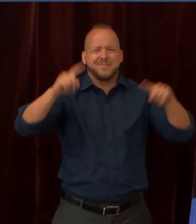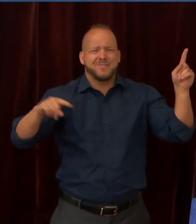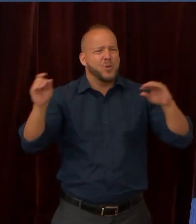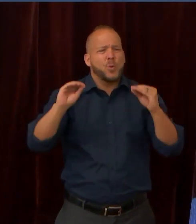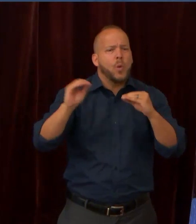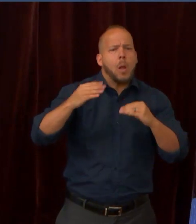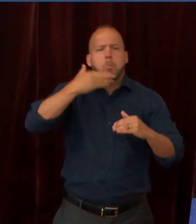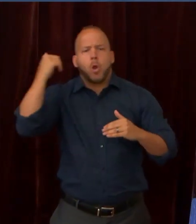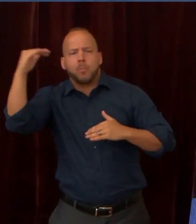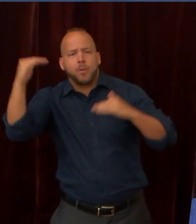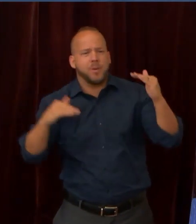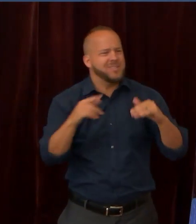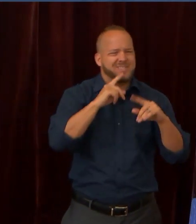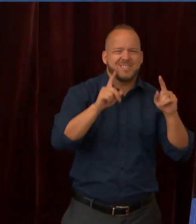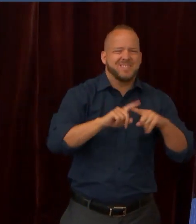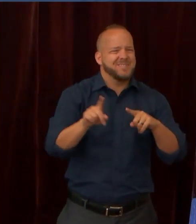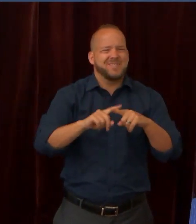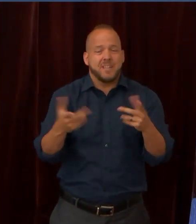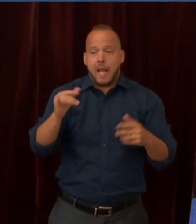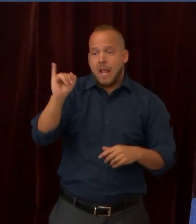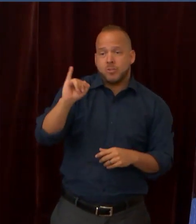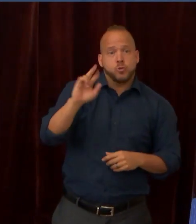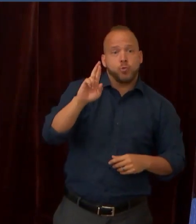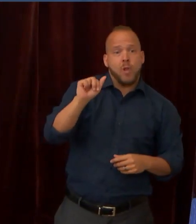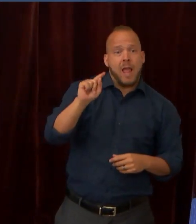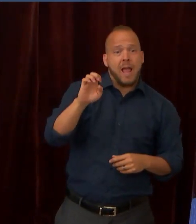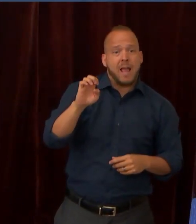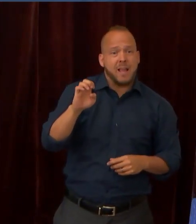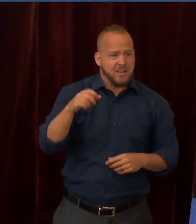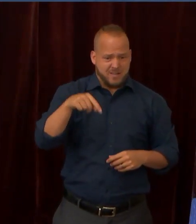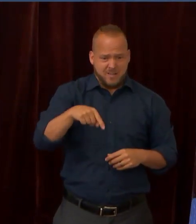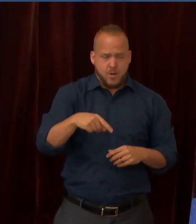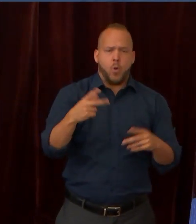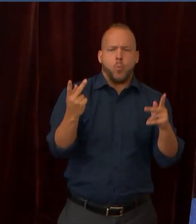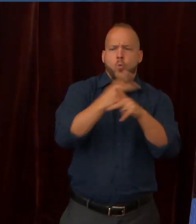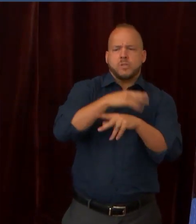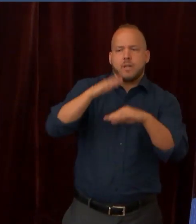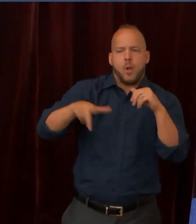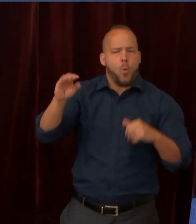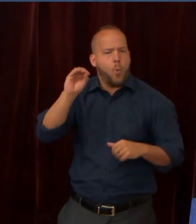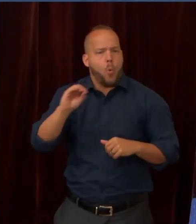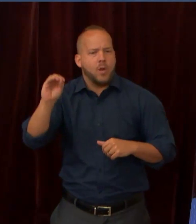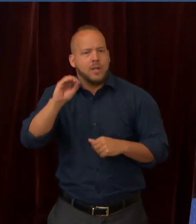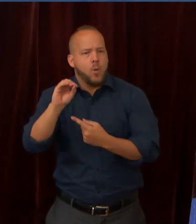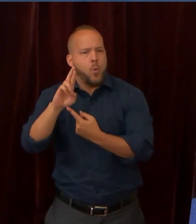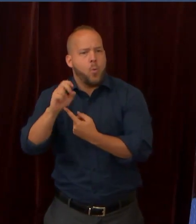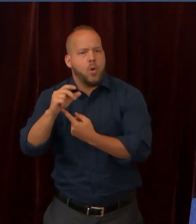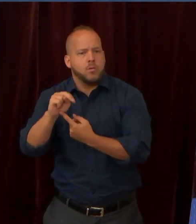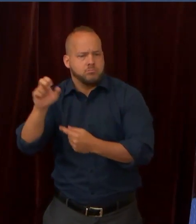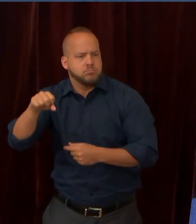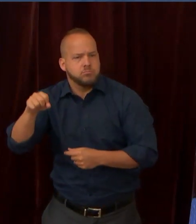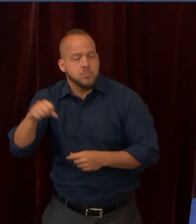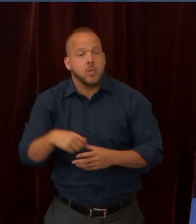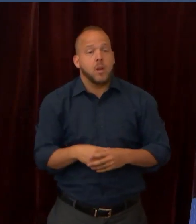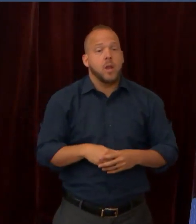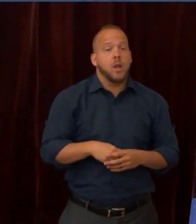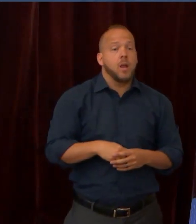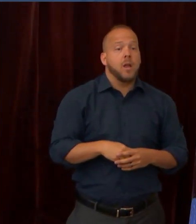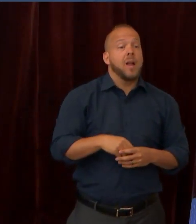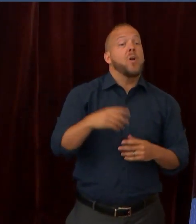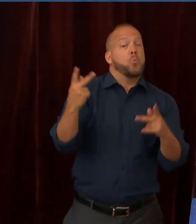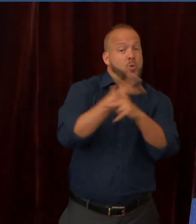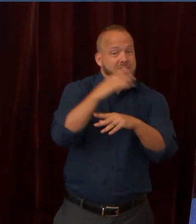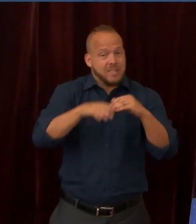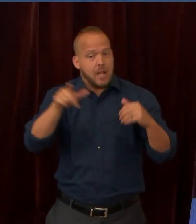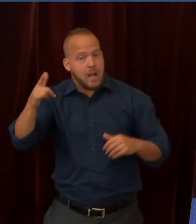is. Last I checked, at some point, we had a higher infection rate than California. So we are responding to our